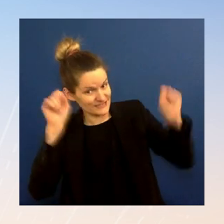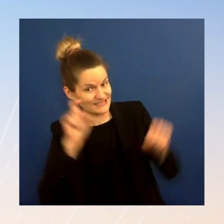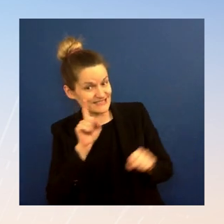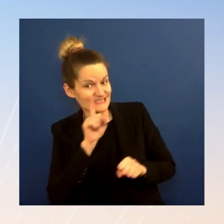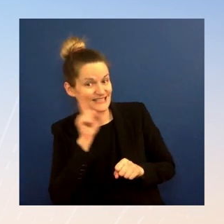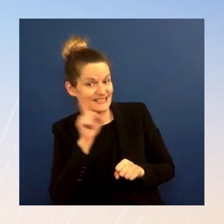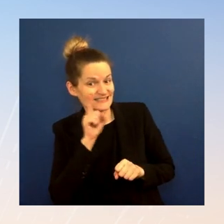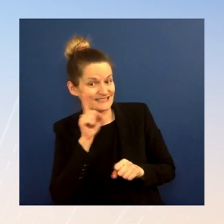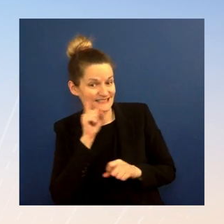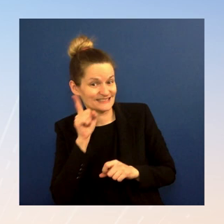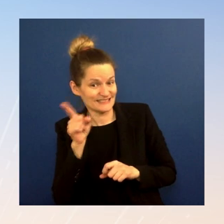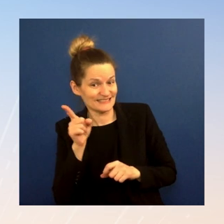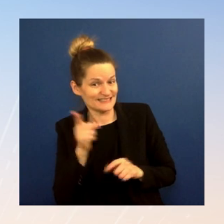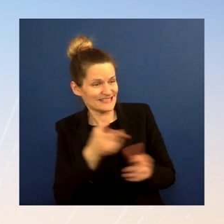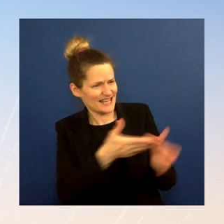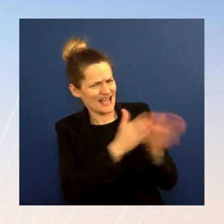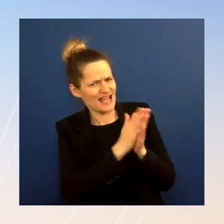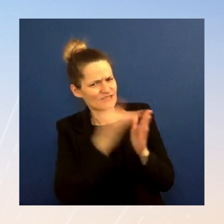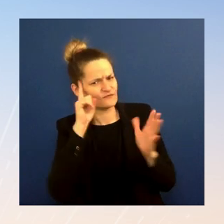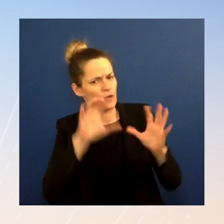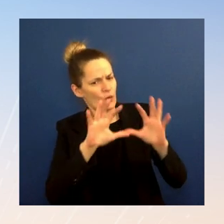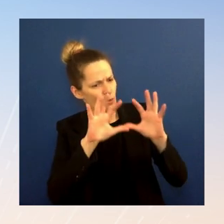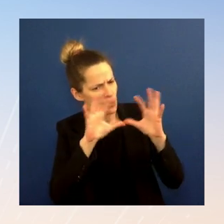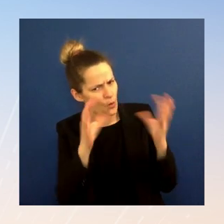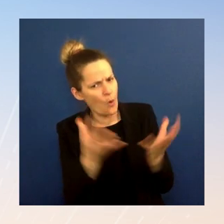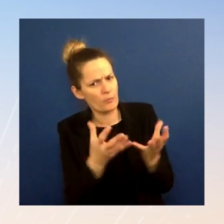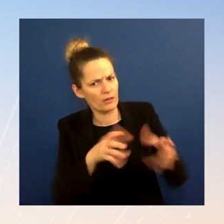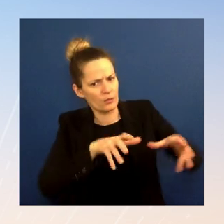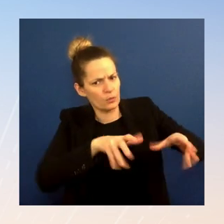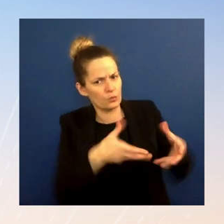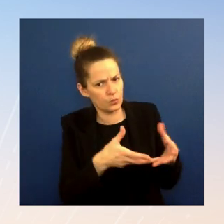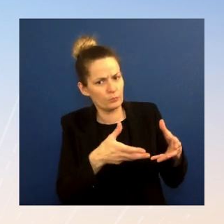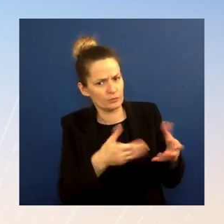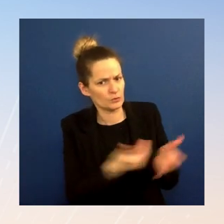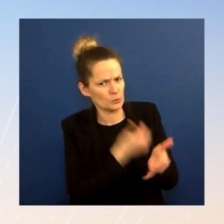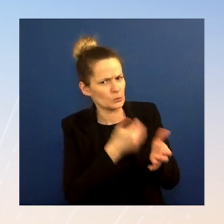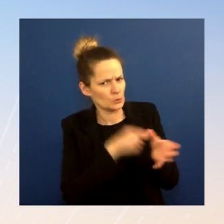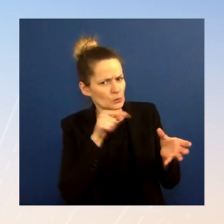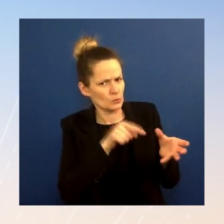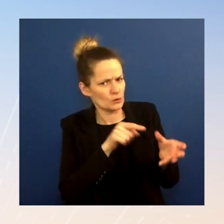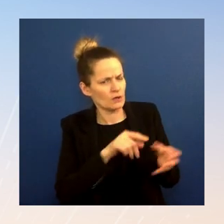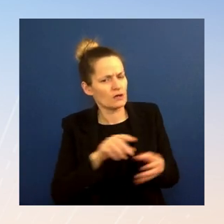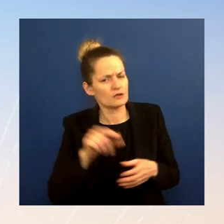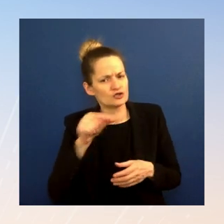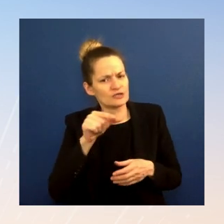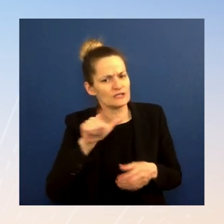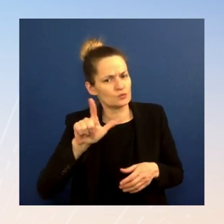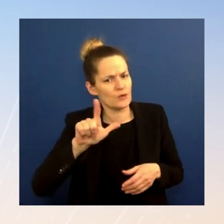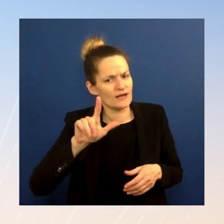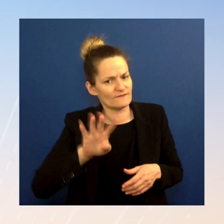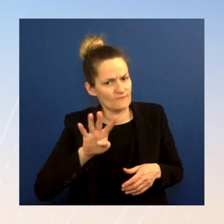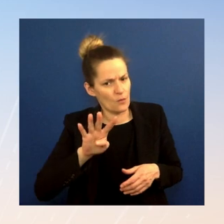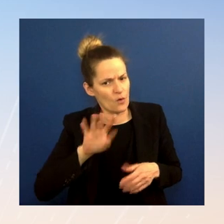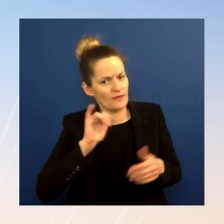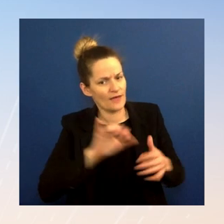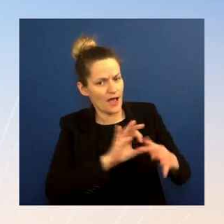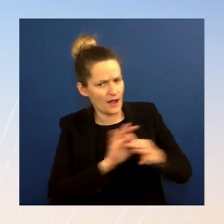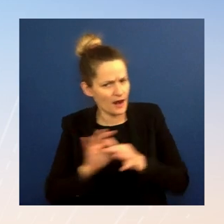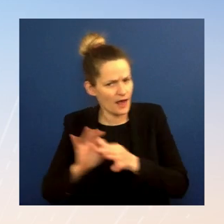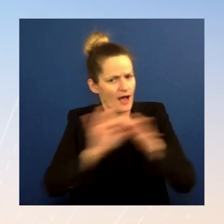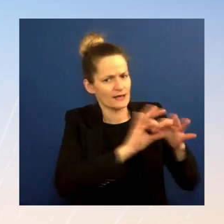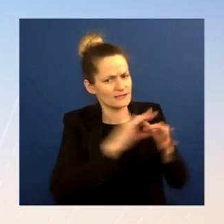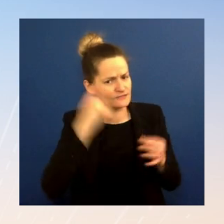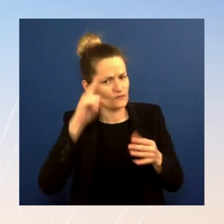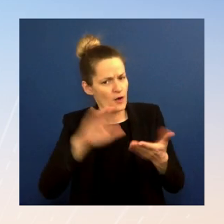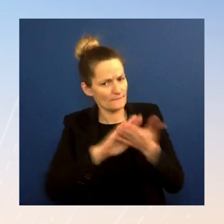called U24, United for Peace, described as in an alliance that would supply assistance, including weapons, within 24 hours. I was